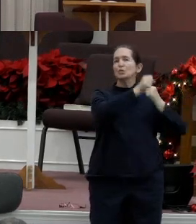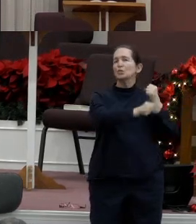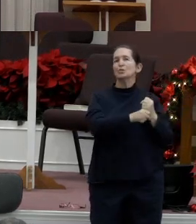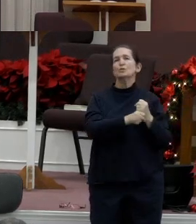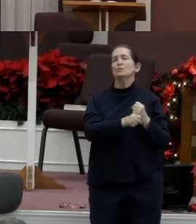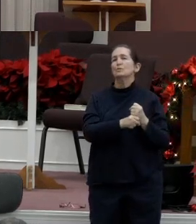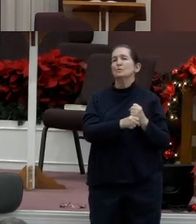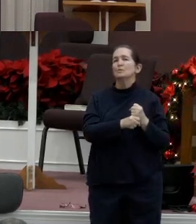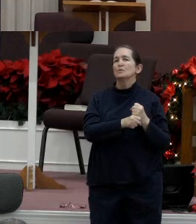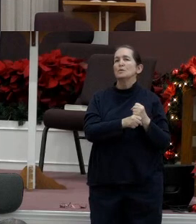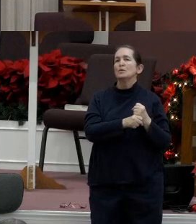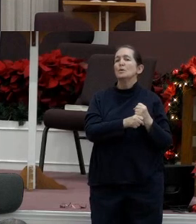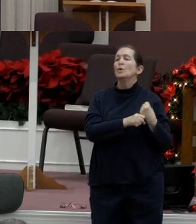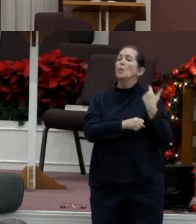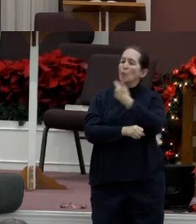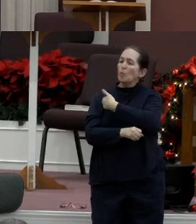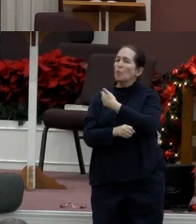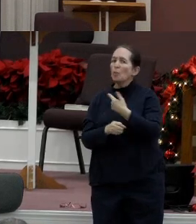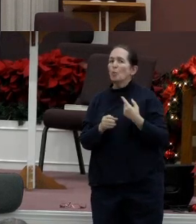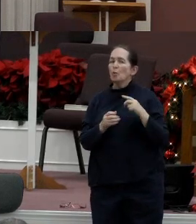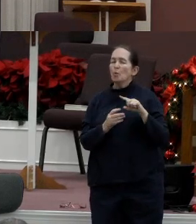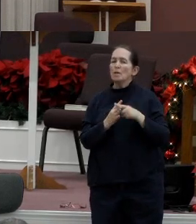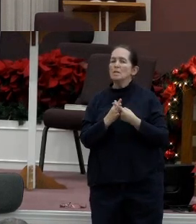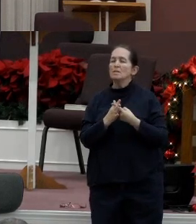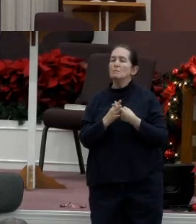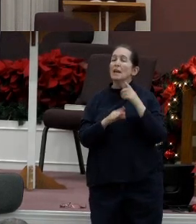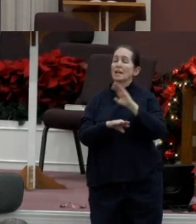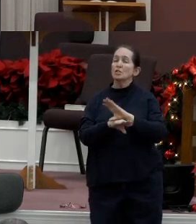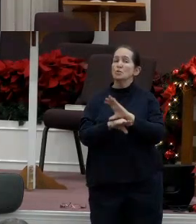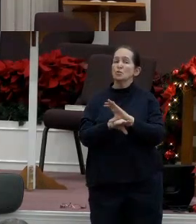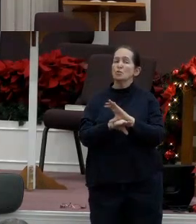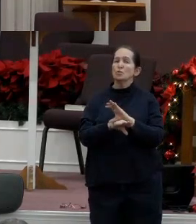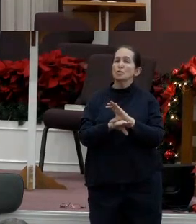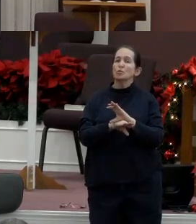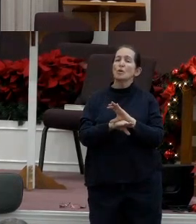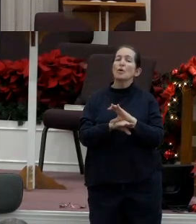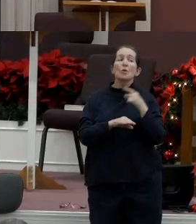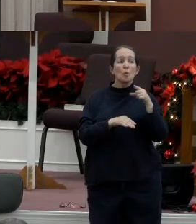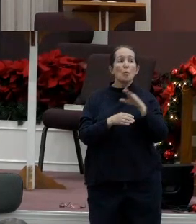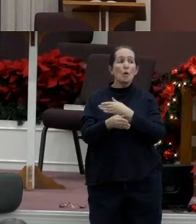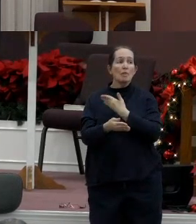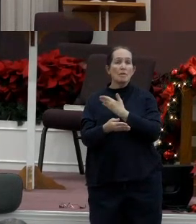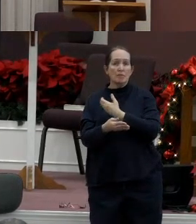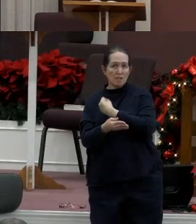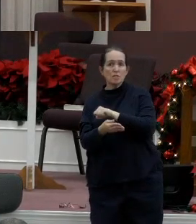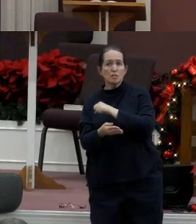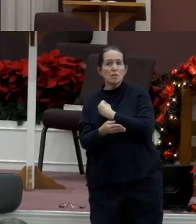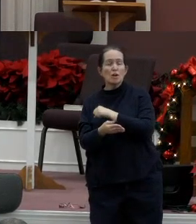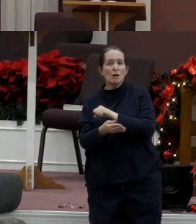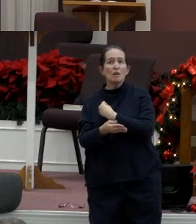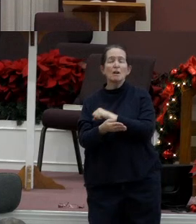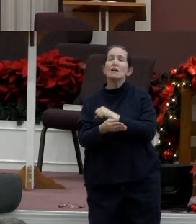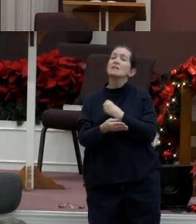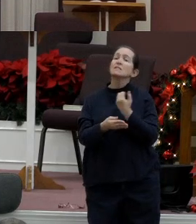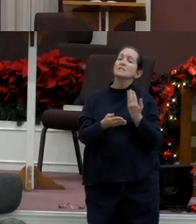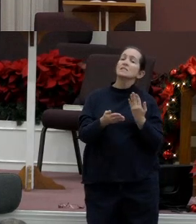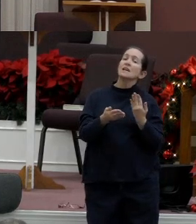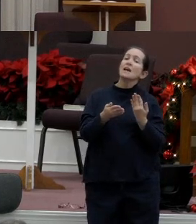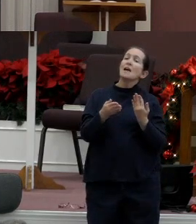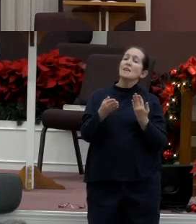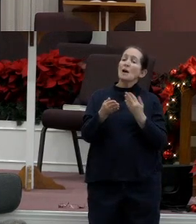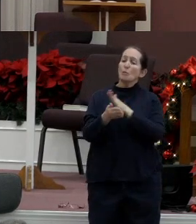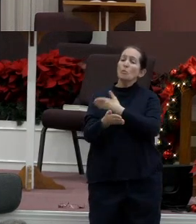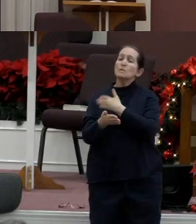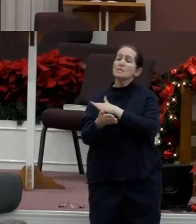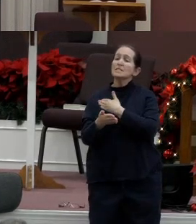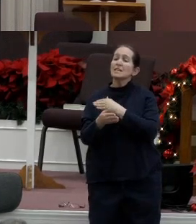when we planted a church, one of the songs that was coming into worship services at that point